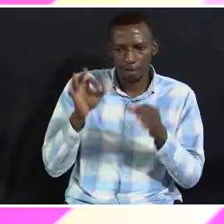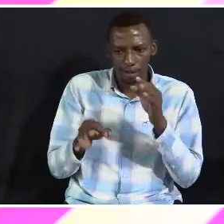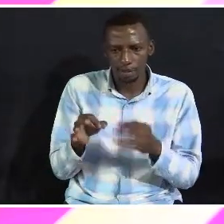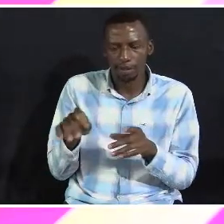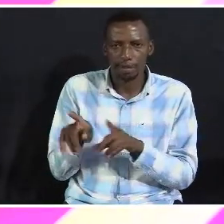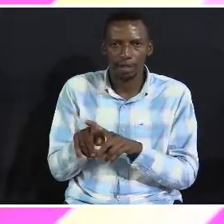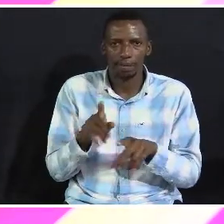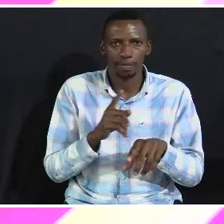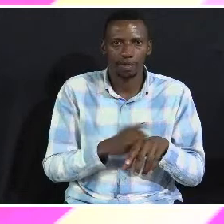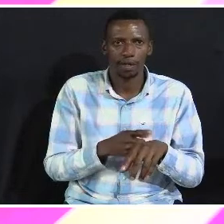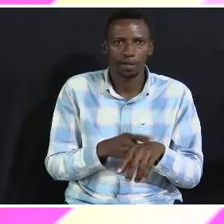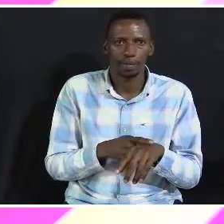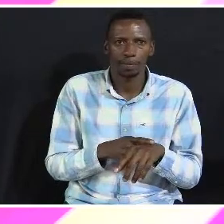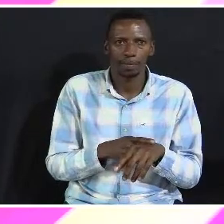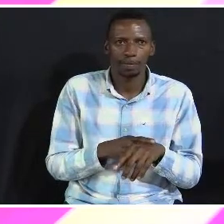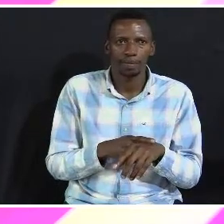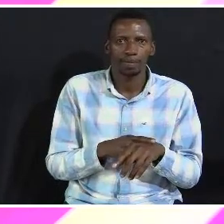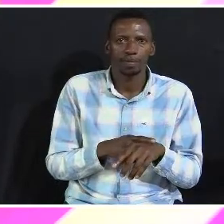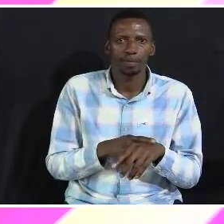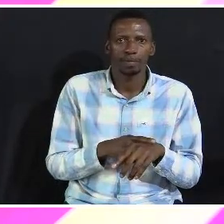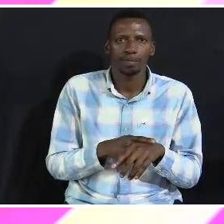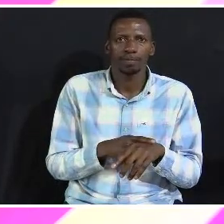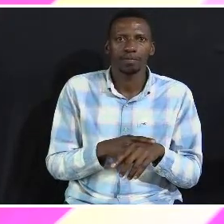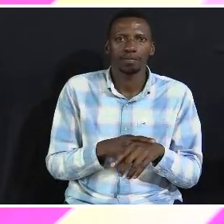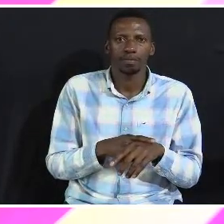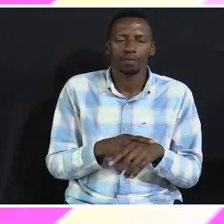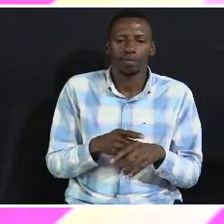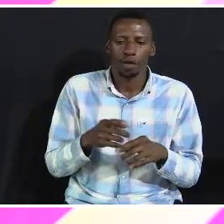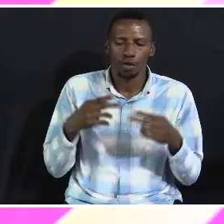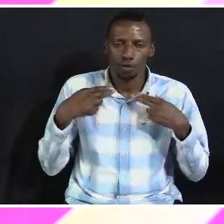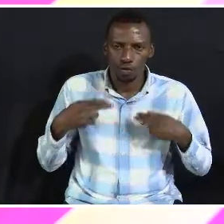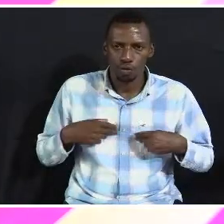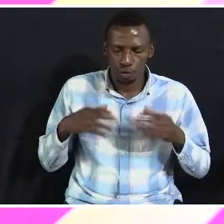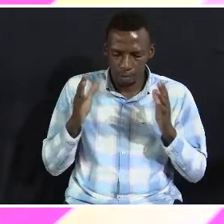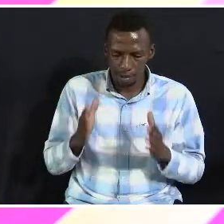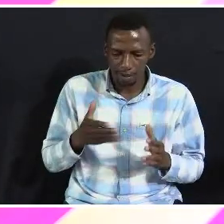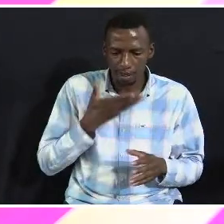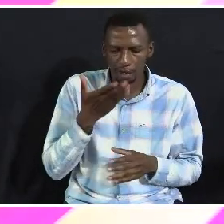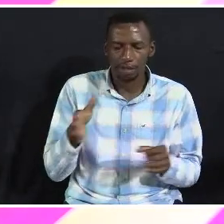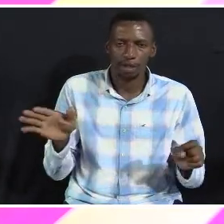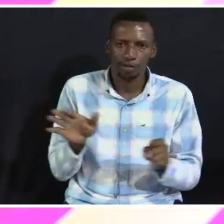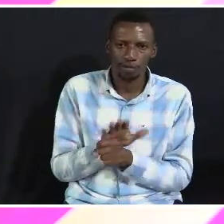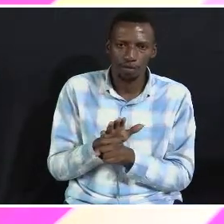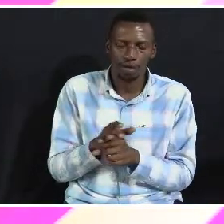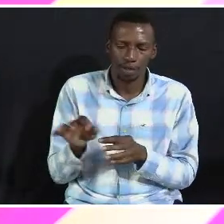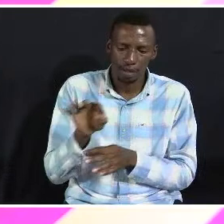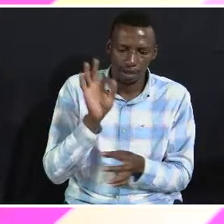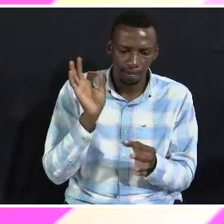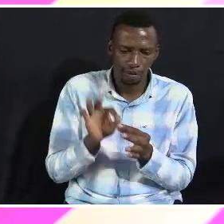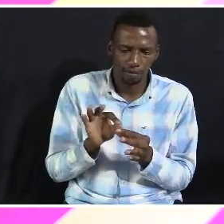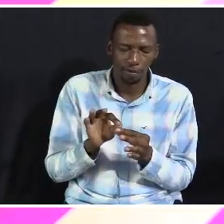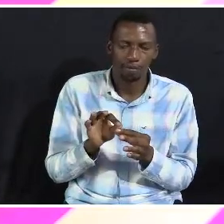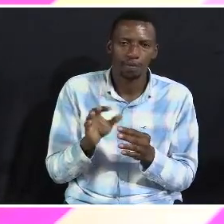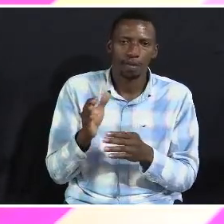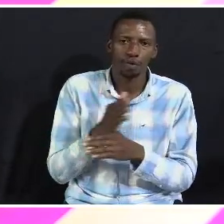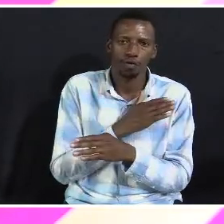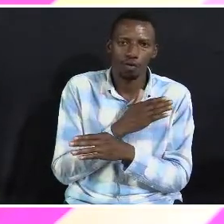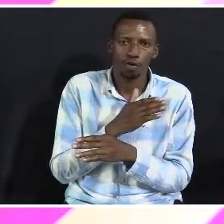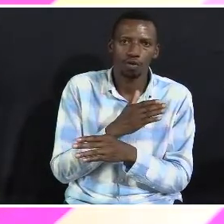time loving on human beings have been answered fully and perfectly before the face of the